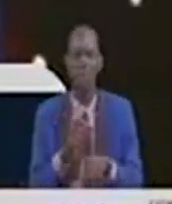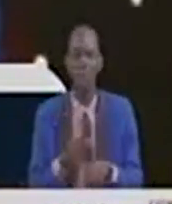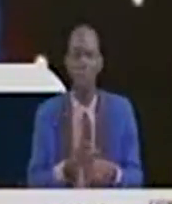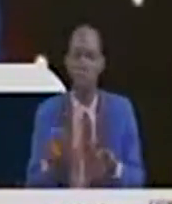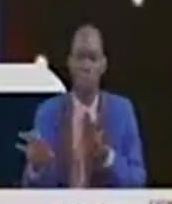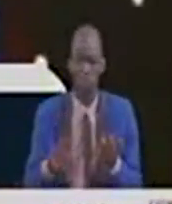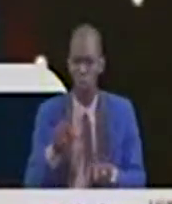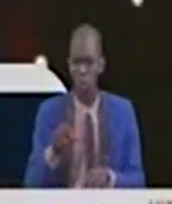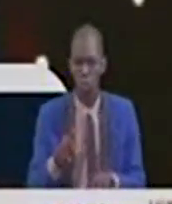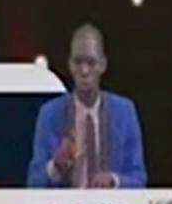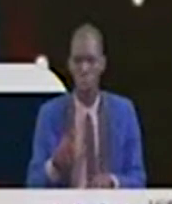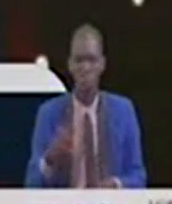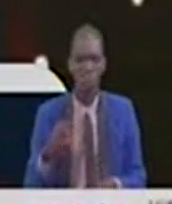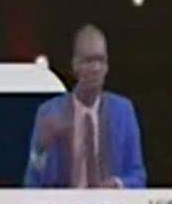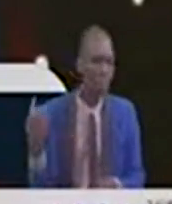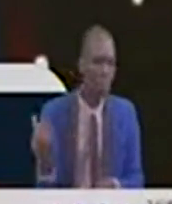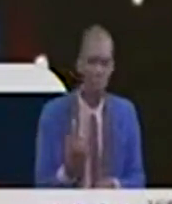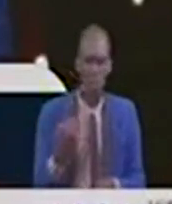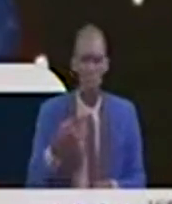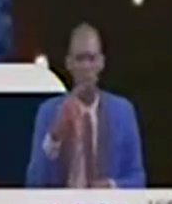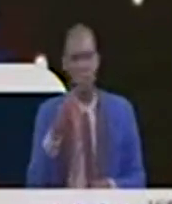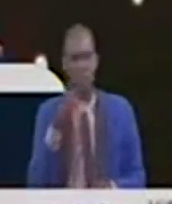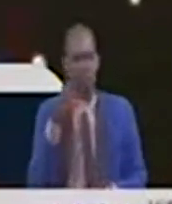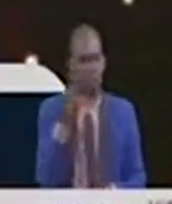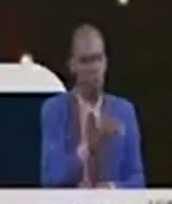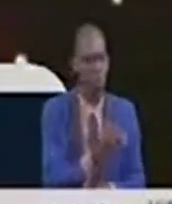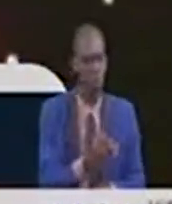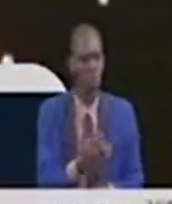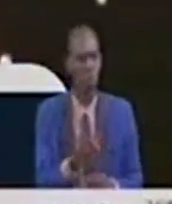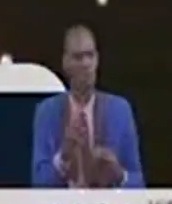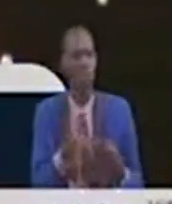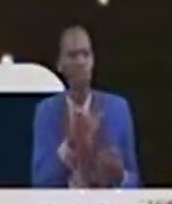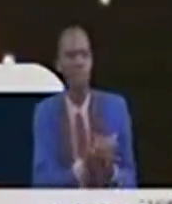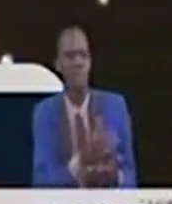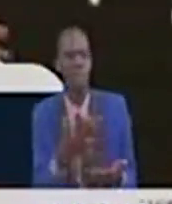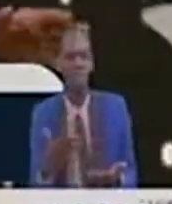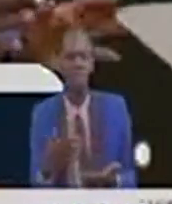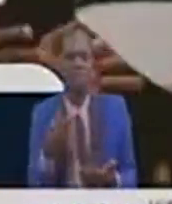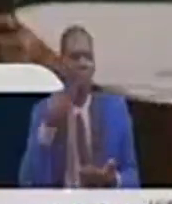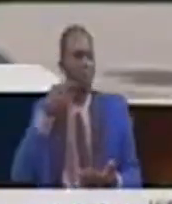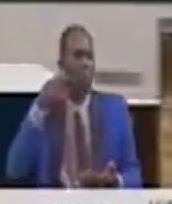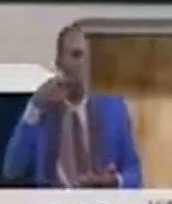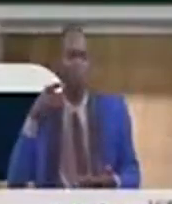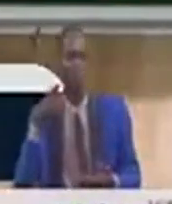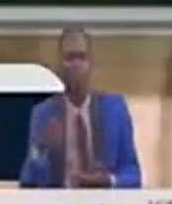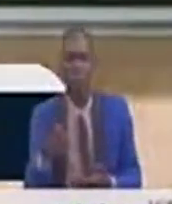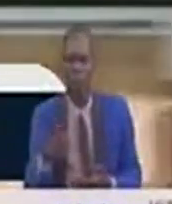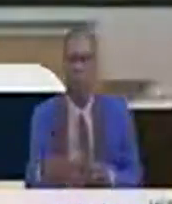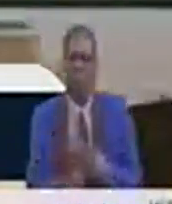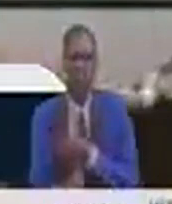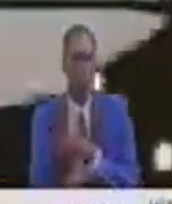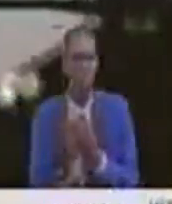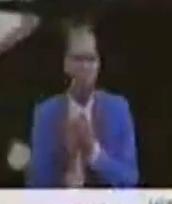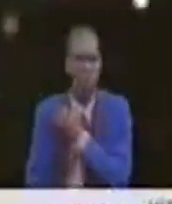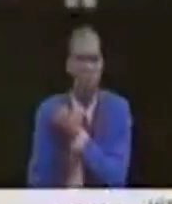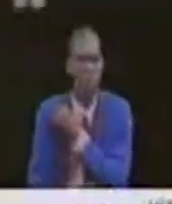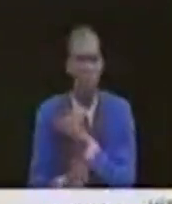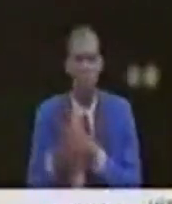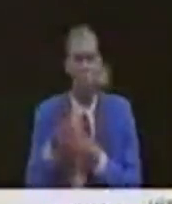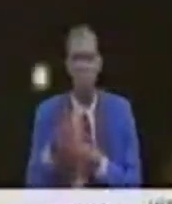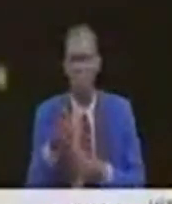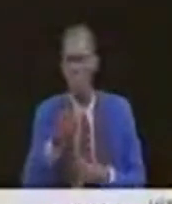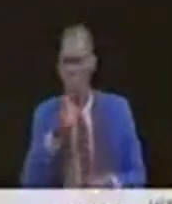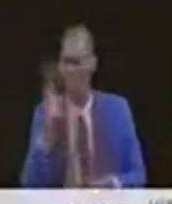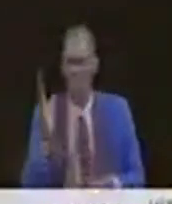you, dragging you, attracting you? Do you ever say no to that thing that is of the